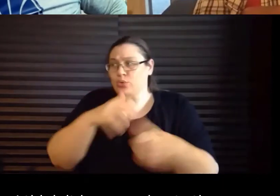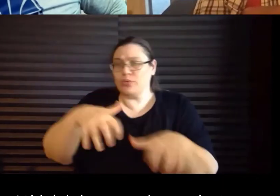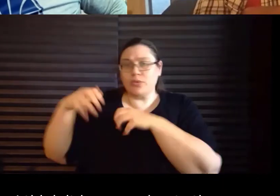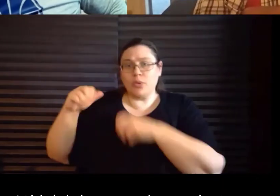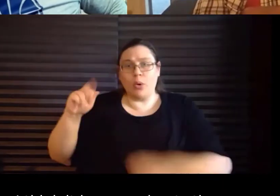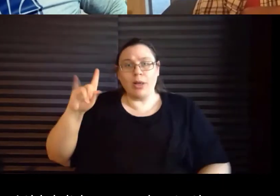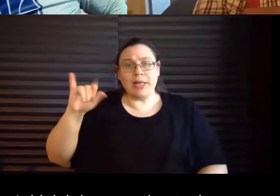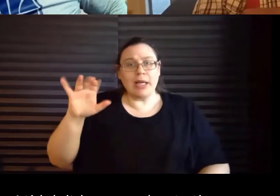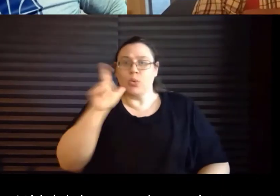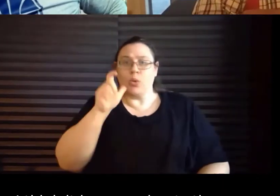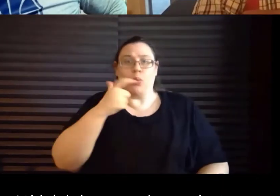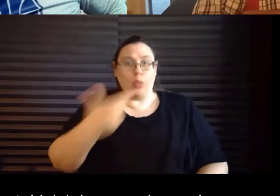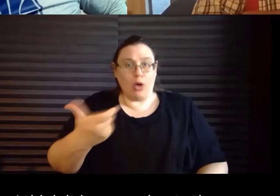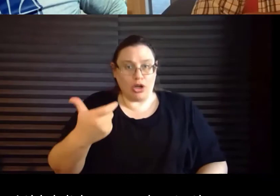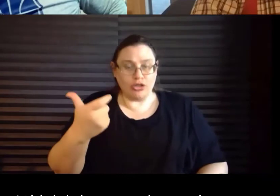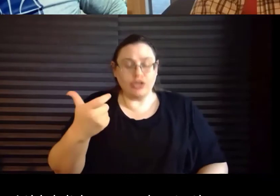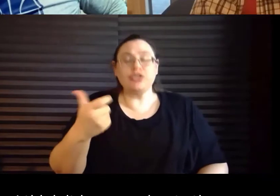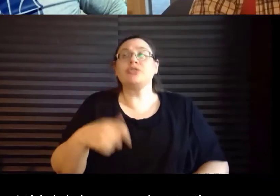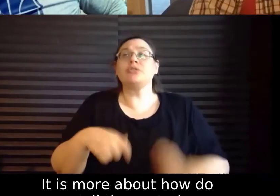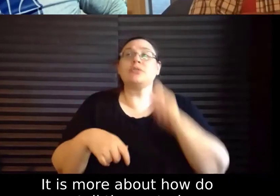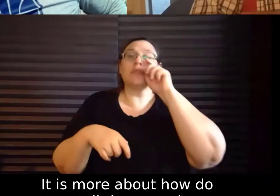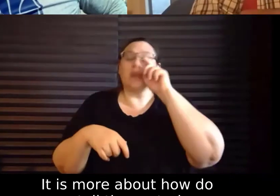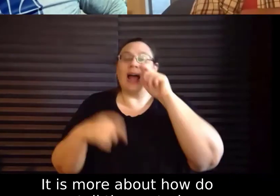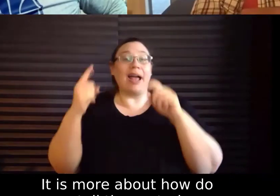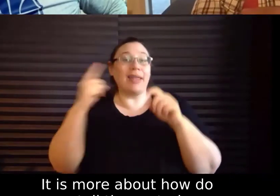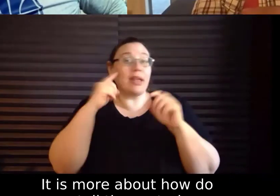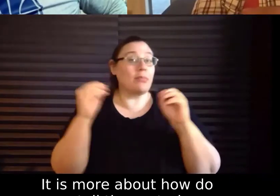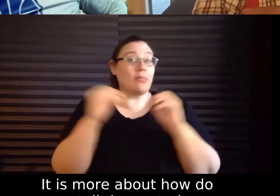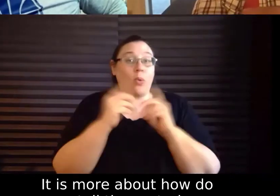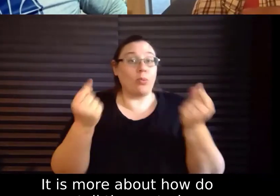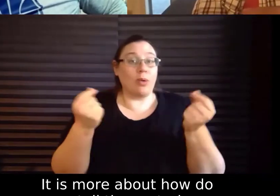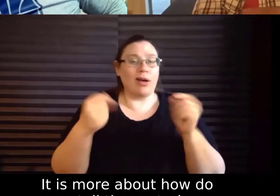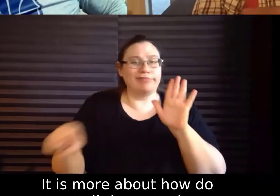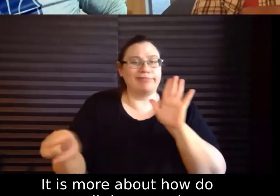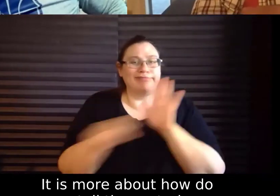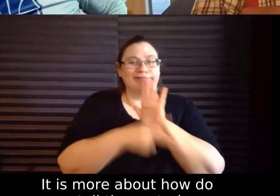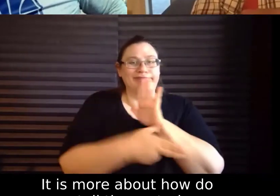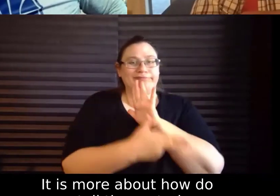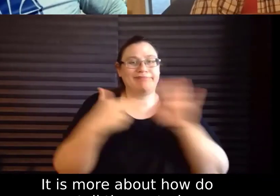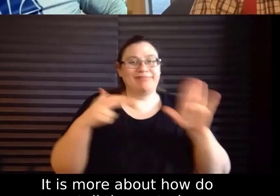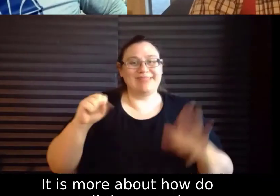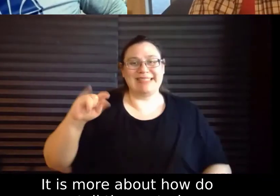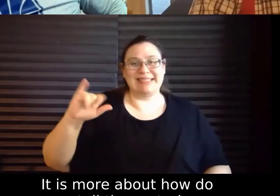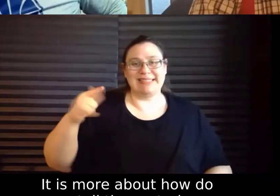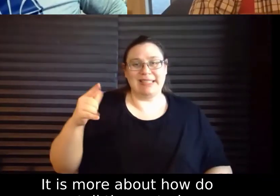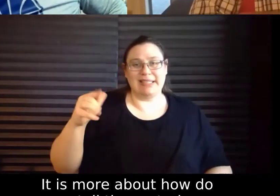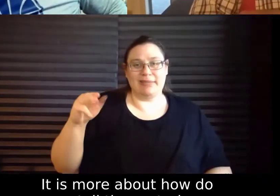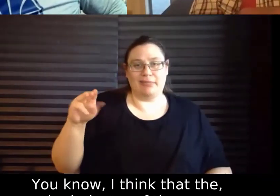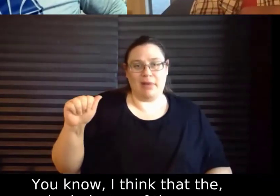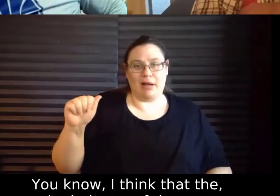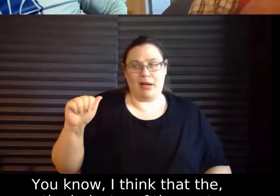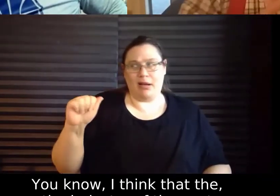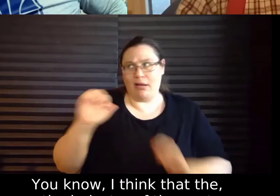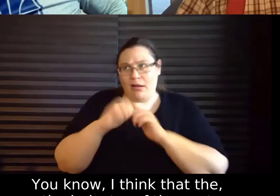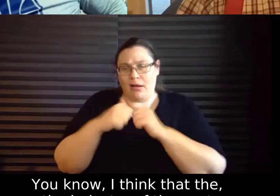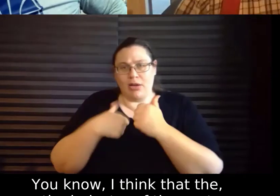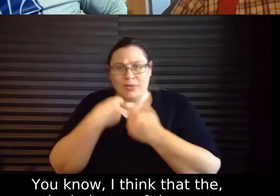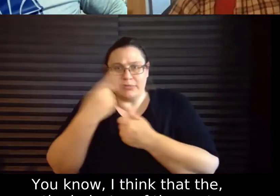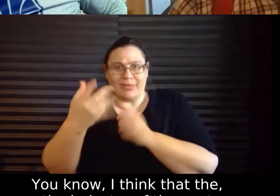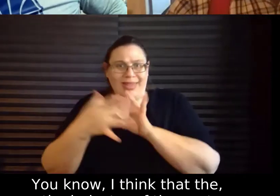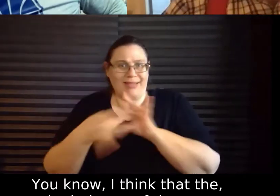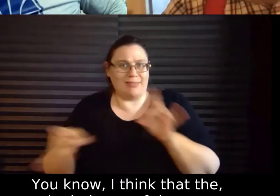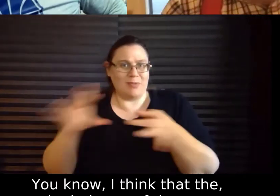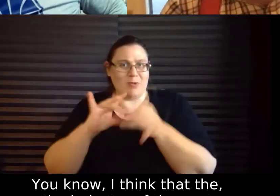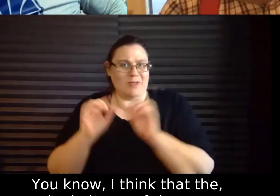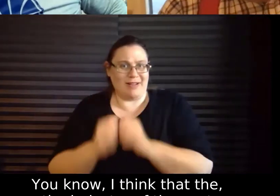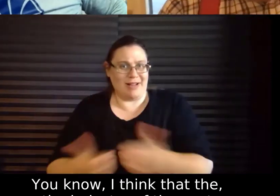I think it's more about stigma. It's more about how do we tell those stories?